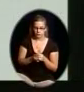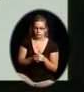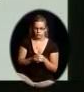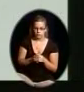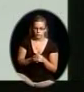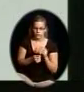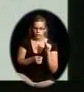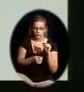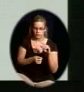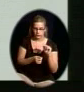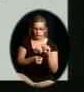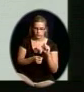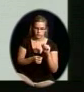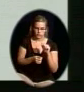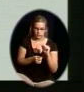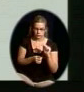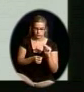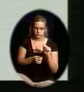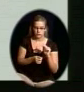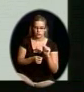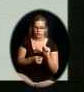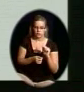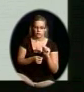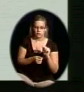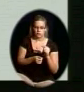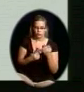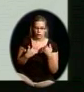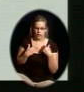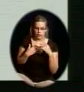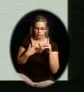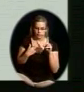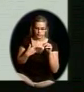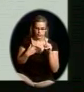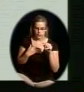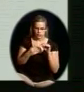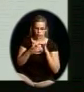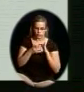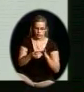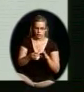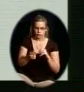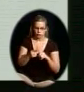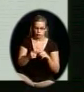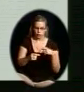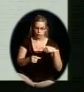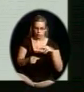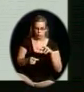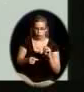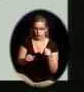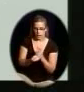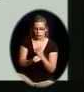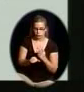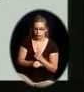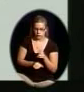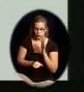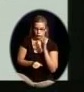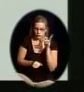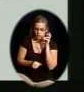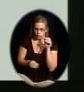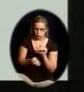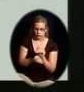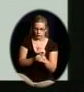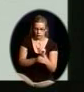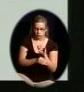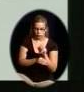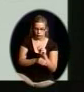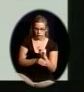at ACT, SAT, all of those pieces of data, we have data related to pre-algebra that you're going to get to hear tonight, and Luann Hermick